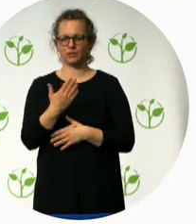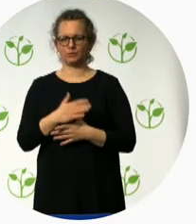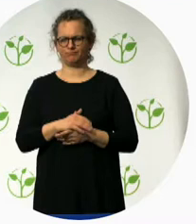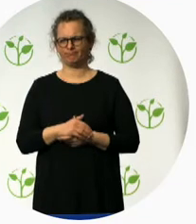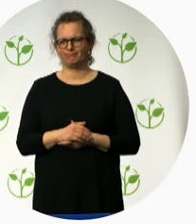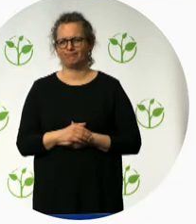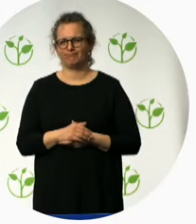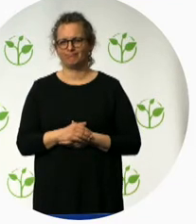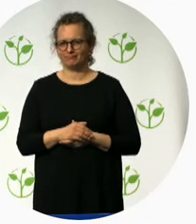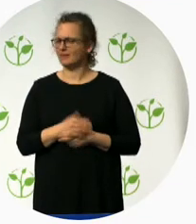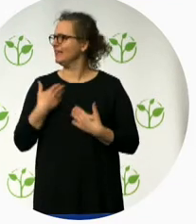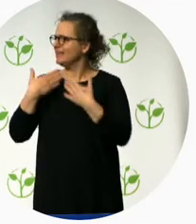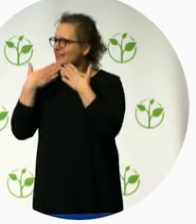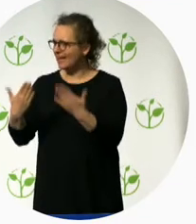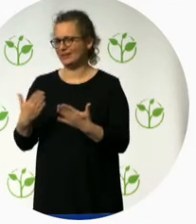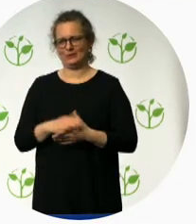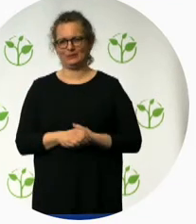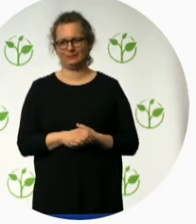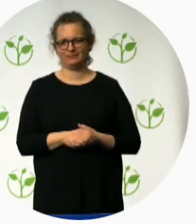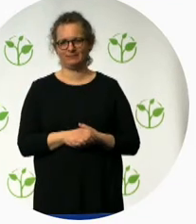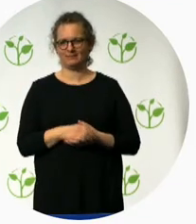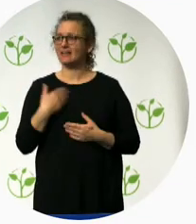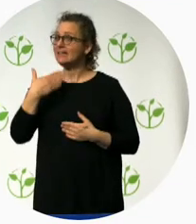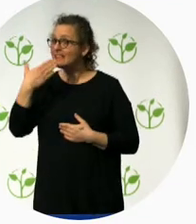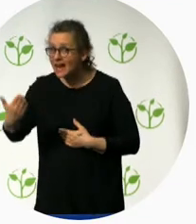Thank you very much, Cestelio.